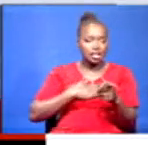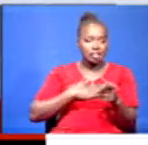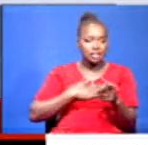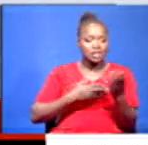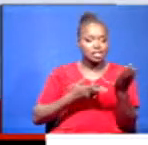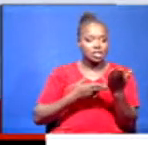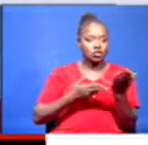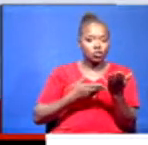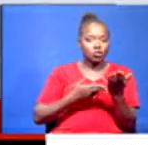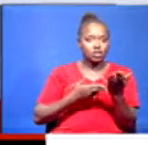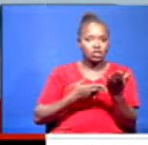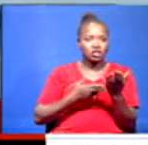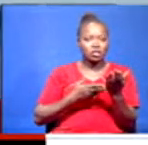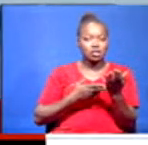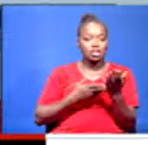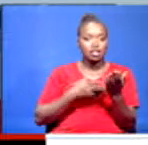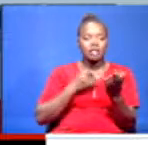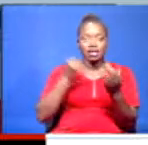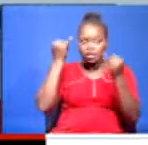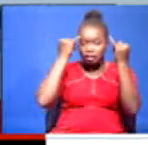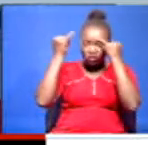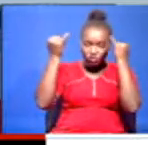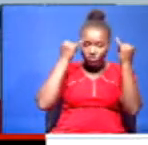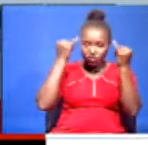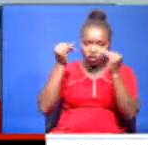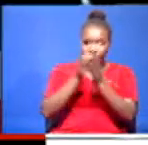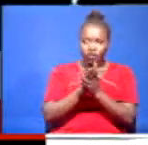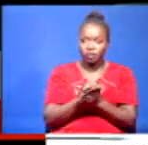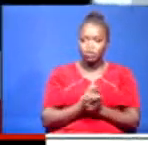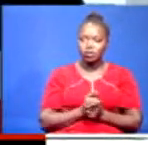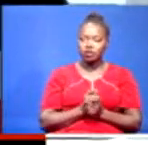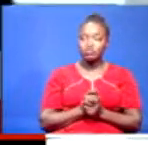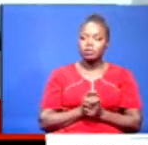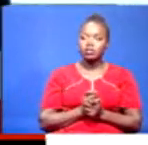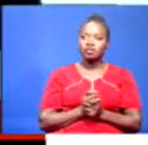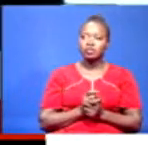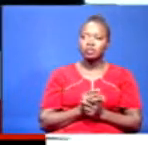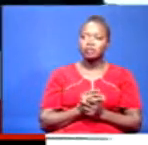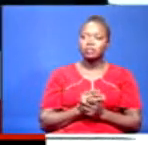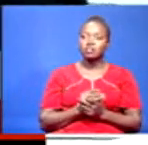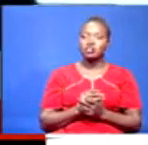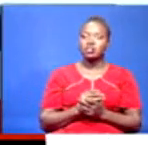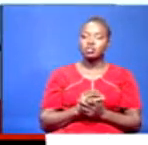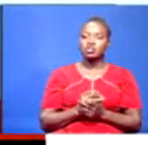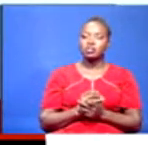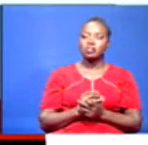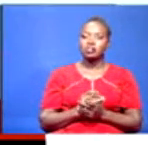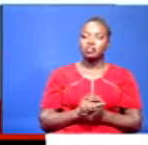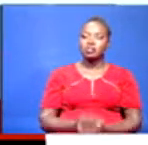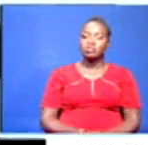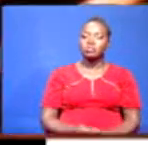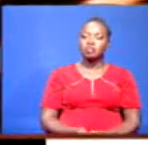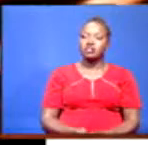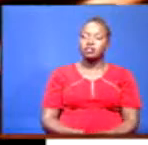technology, and innovation. For Prime Edition, I'm Ben Troyenjua.